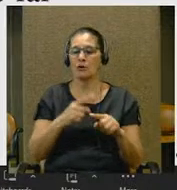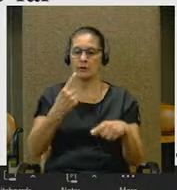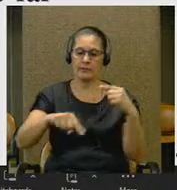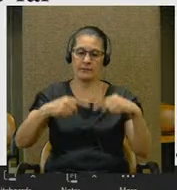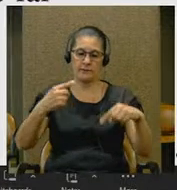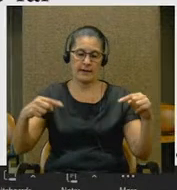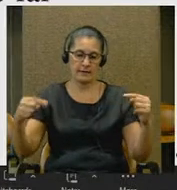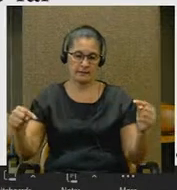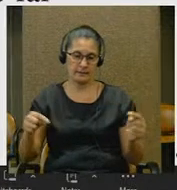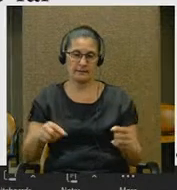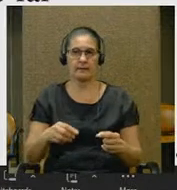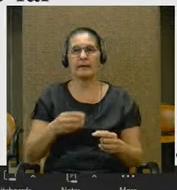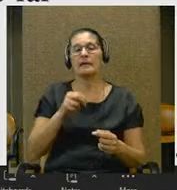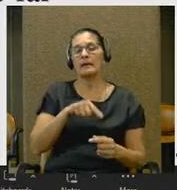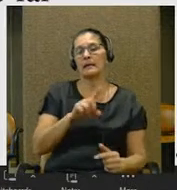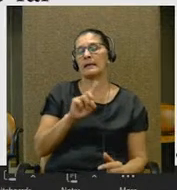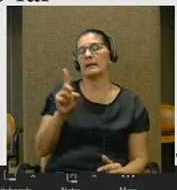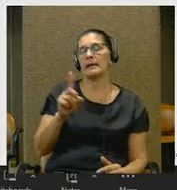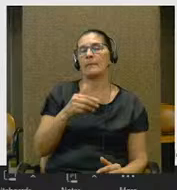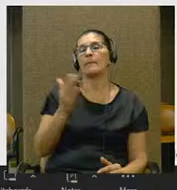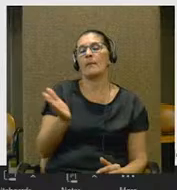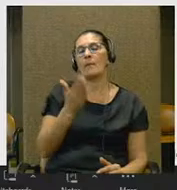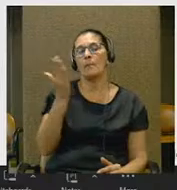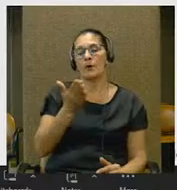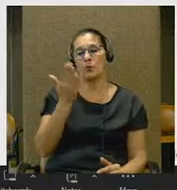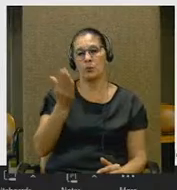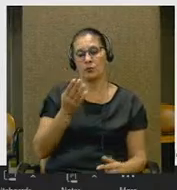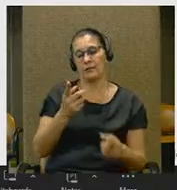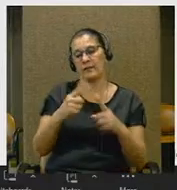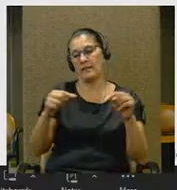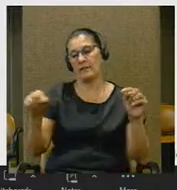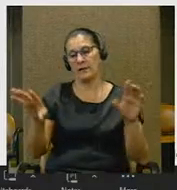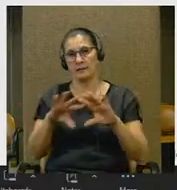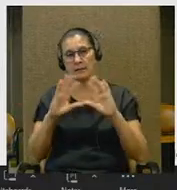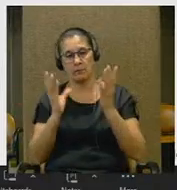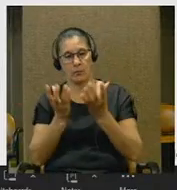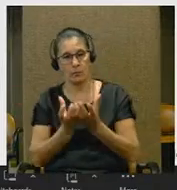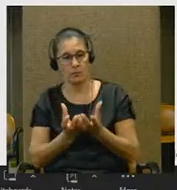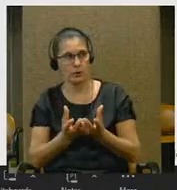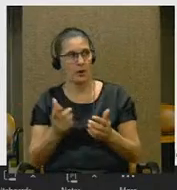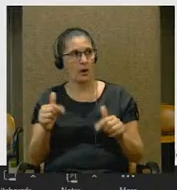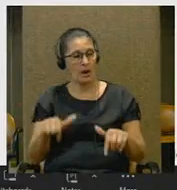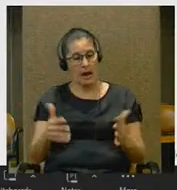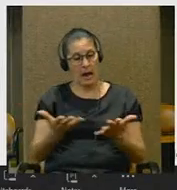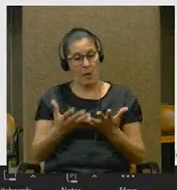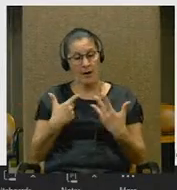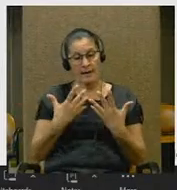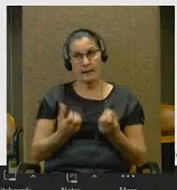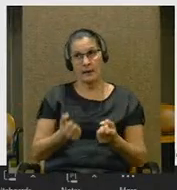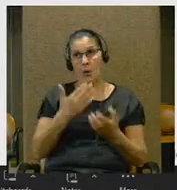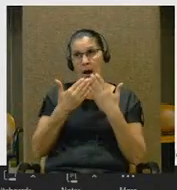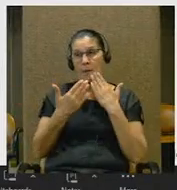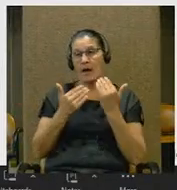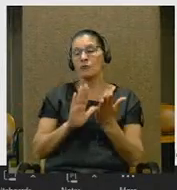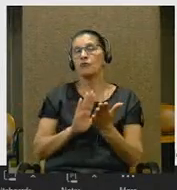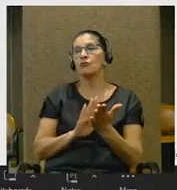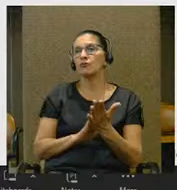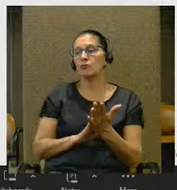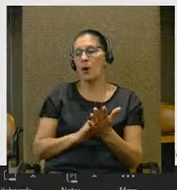producing it in different parts of the world. Now I want to spend some time talking about kind of the evolution of the crisis